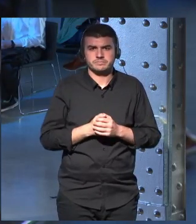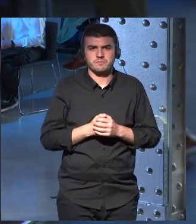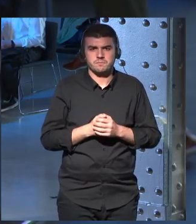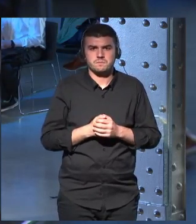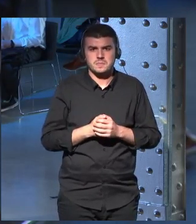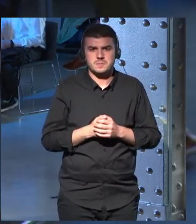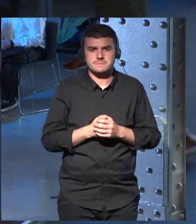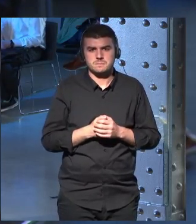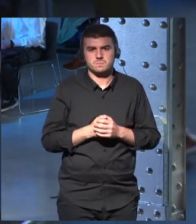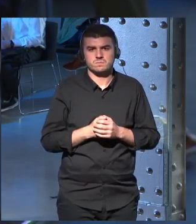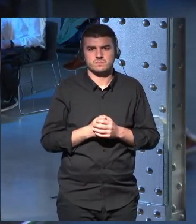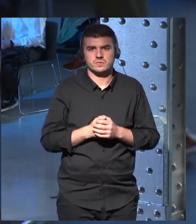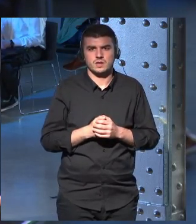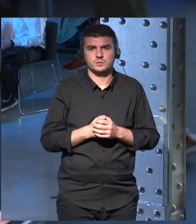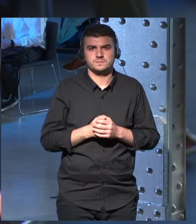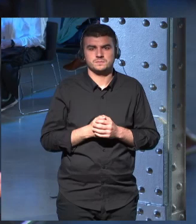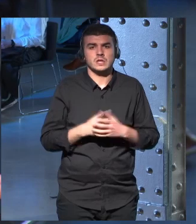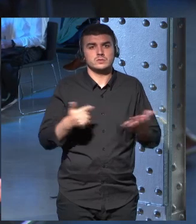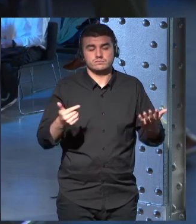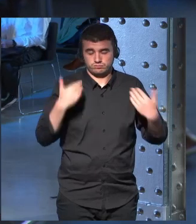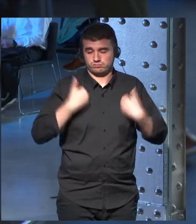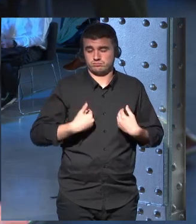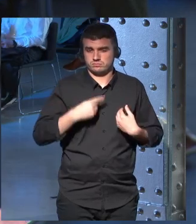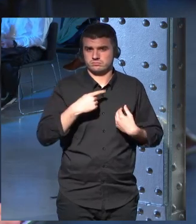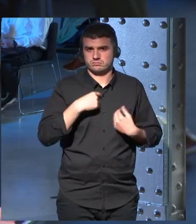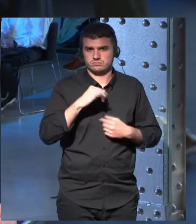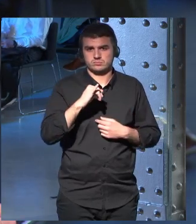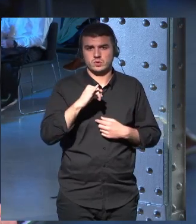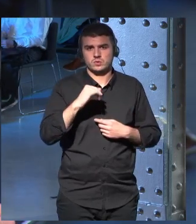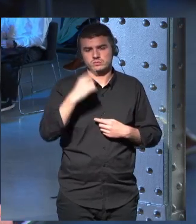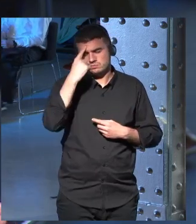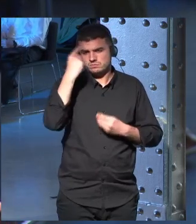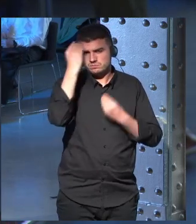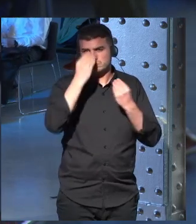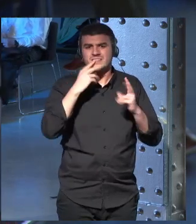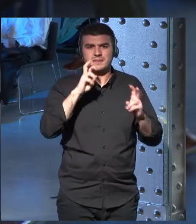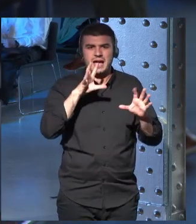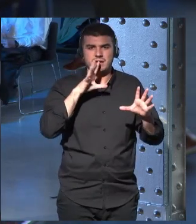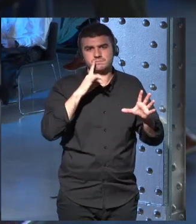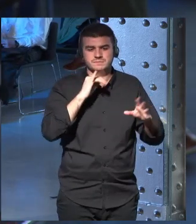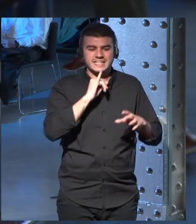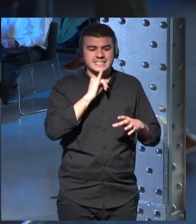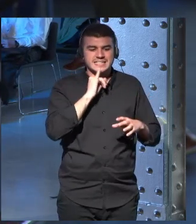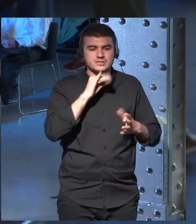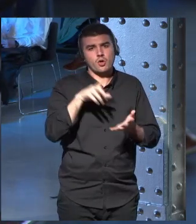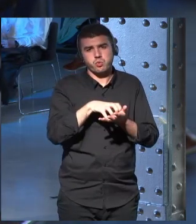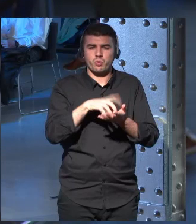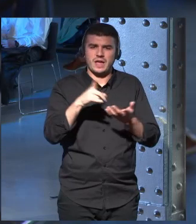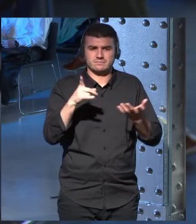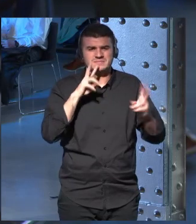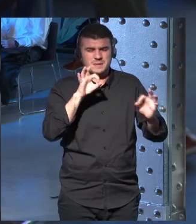I have reservations about English at a personal level, at a